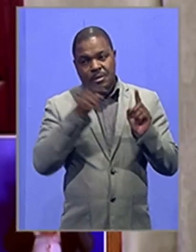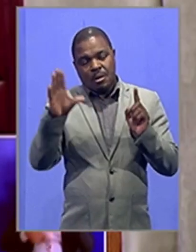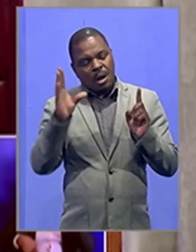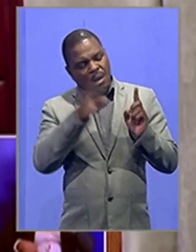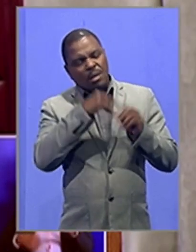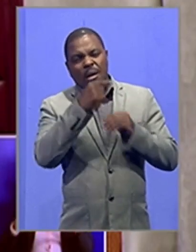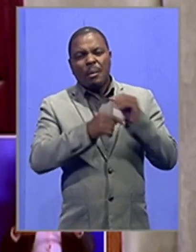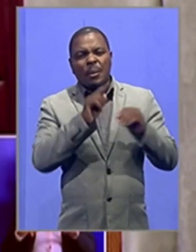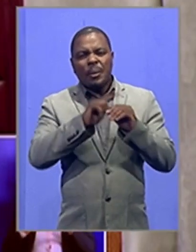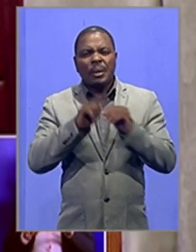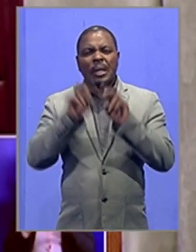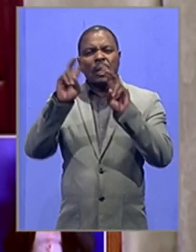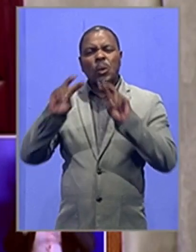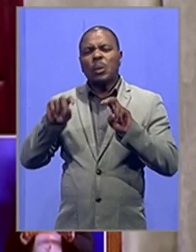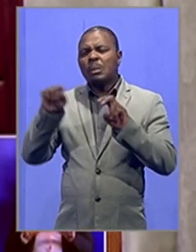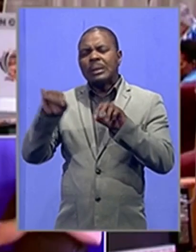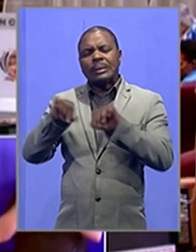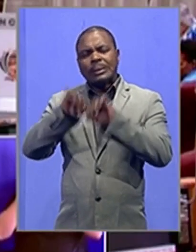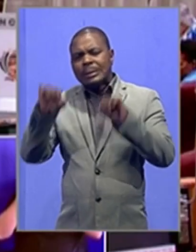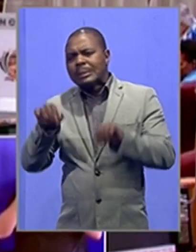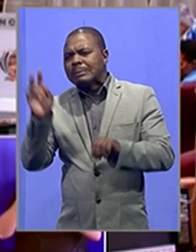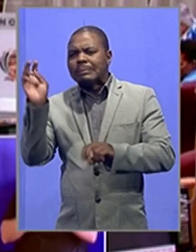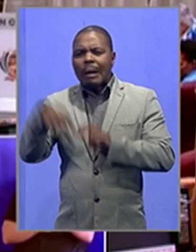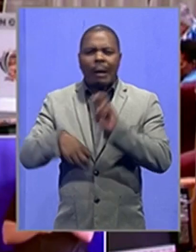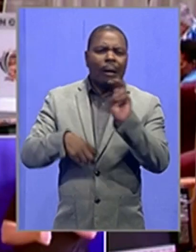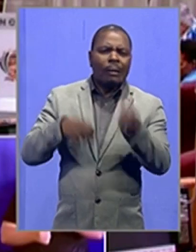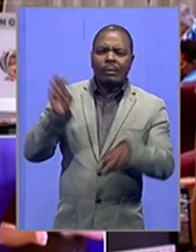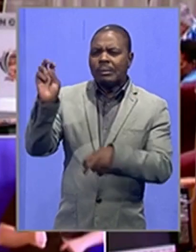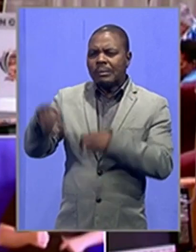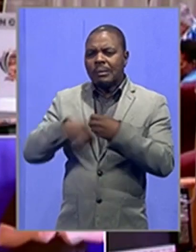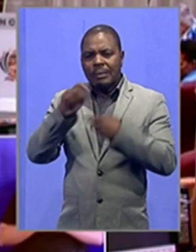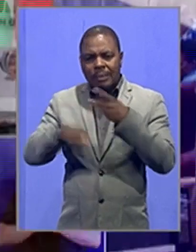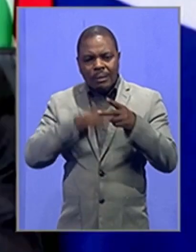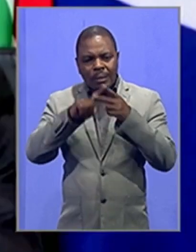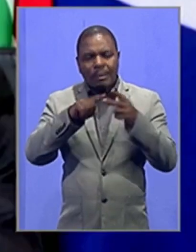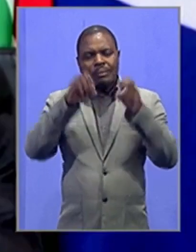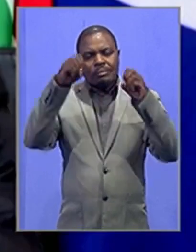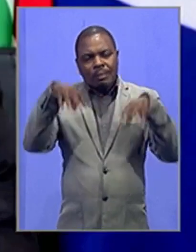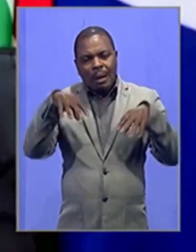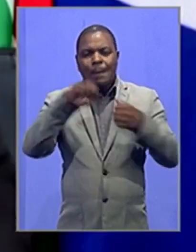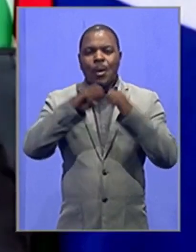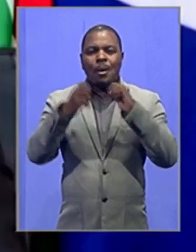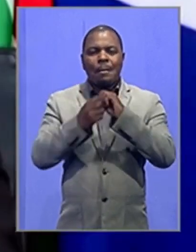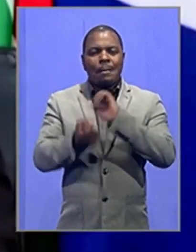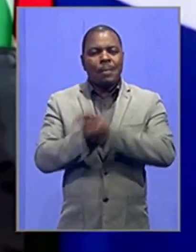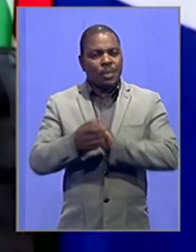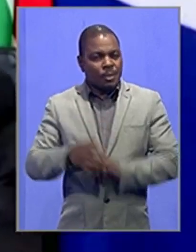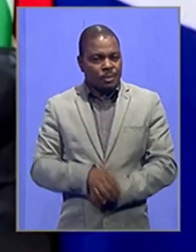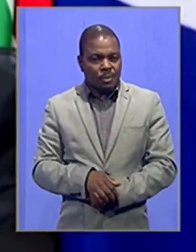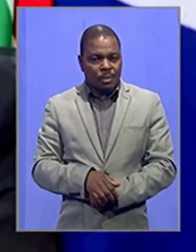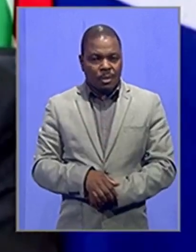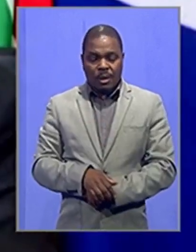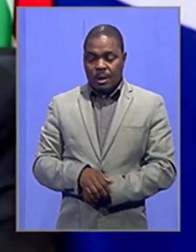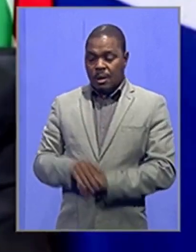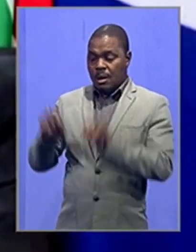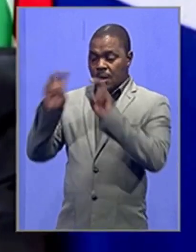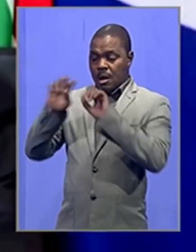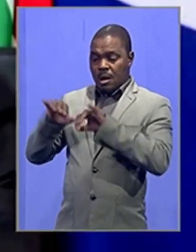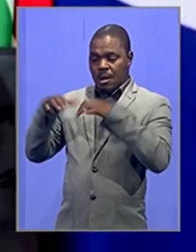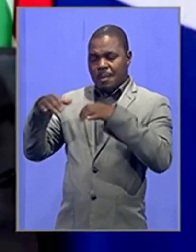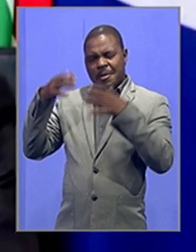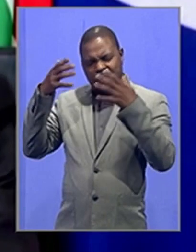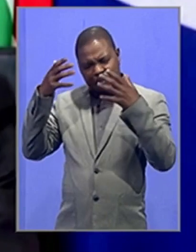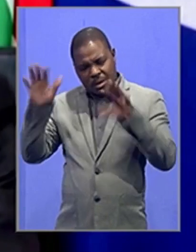jwa mafaratlhatlha a Eskom bo bo bakang kgoreletso ya tlamelo ya energy. Eskom has analyzed all key national